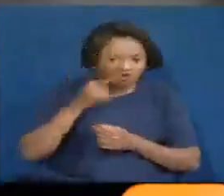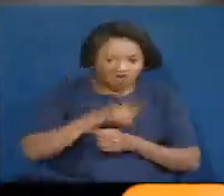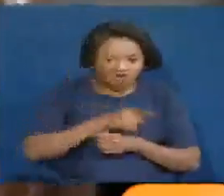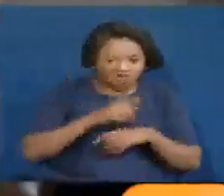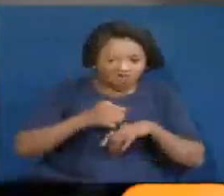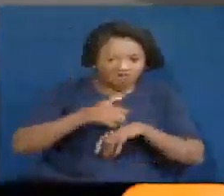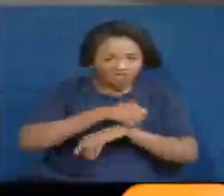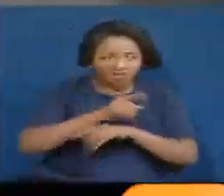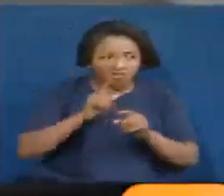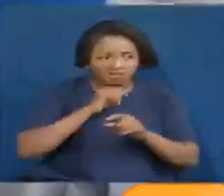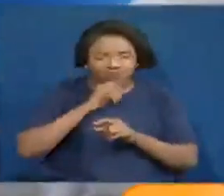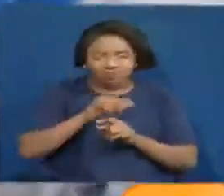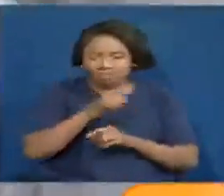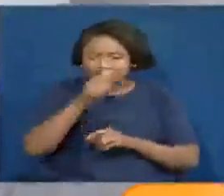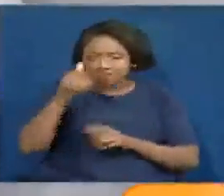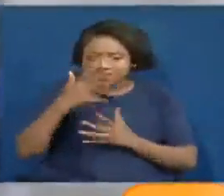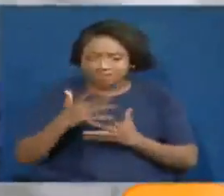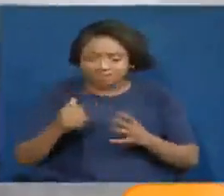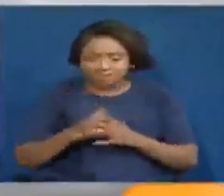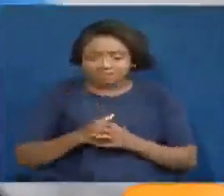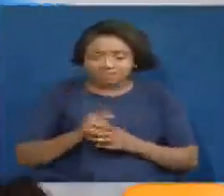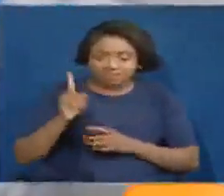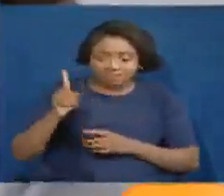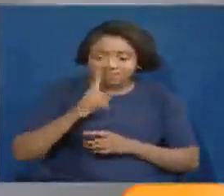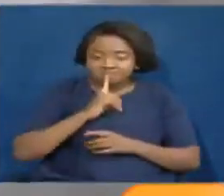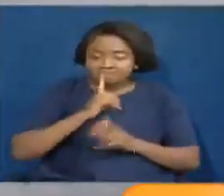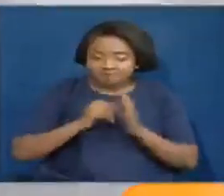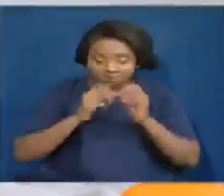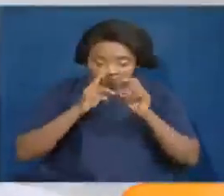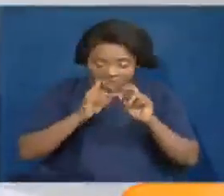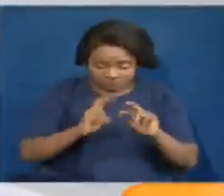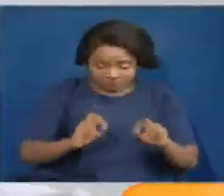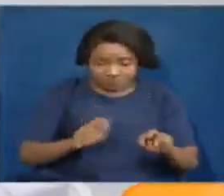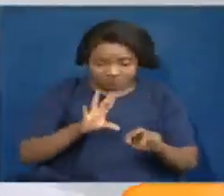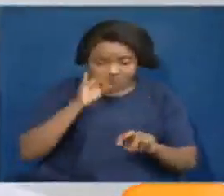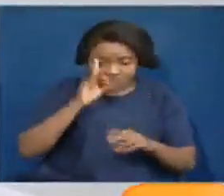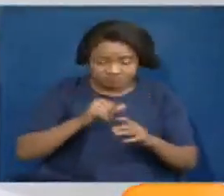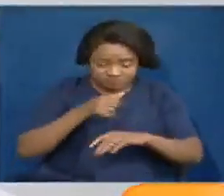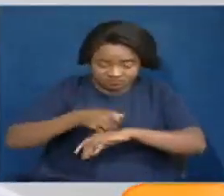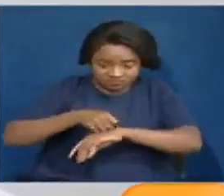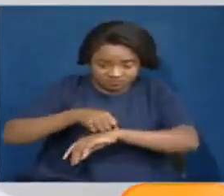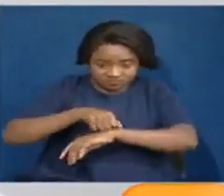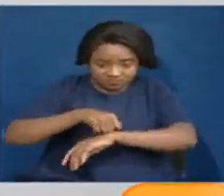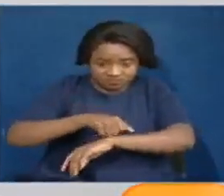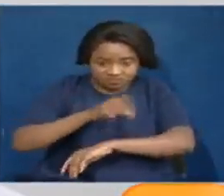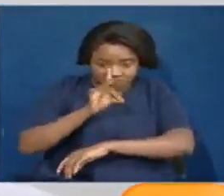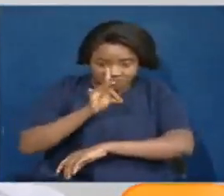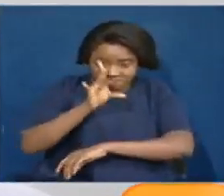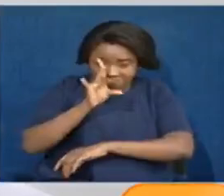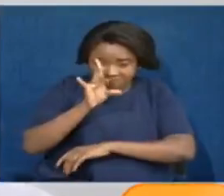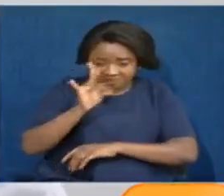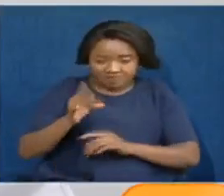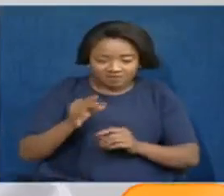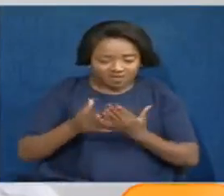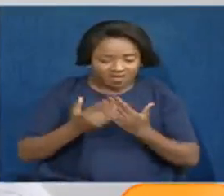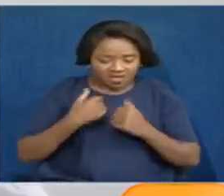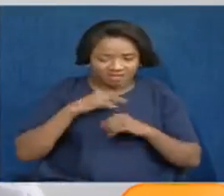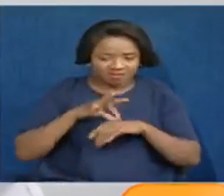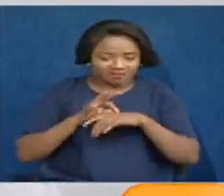other raw material. Dr. Kinoti says through research, snail slime has been found to have positive effects on human